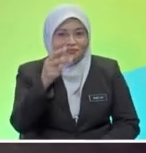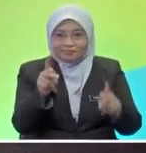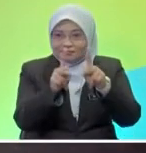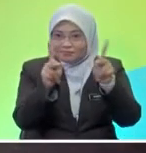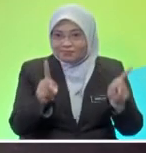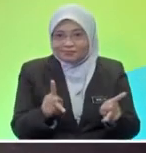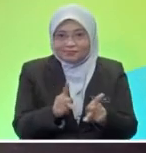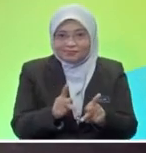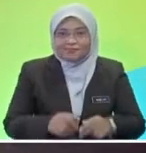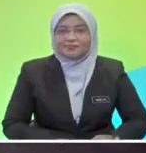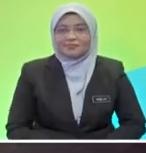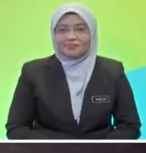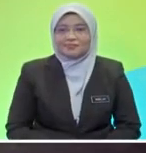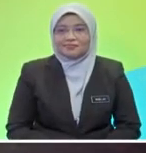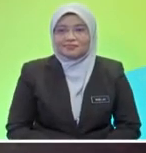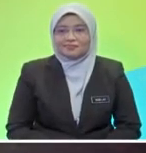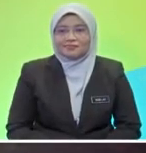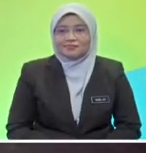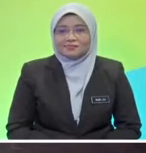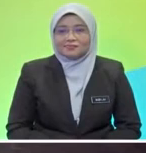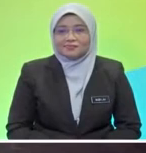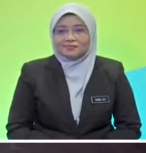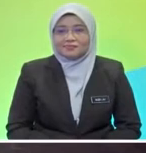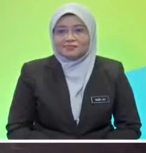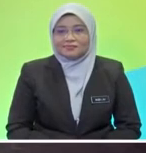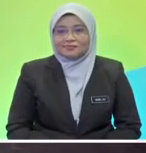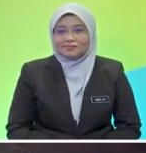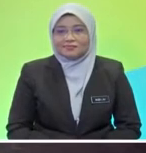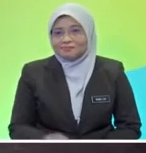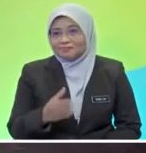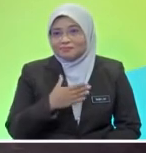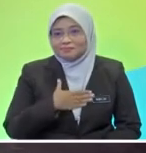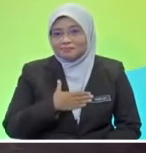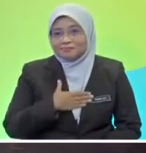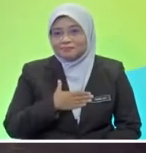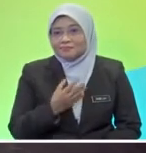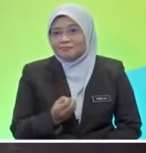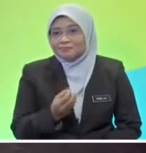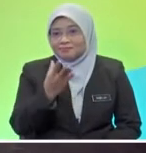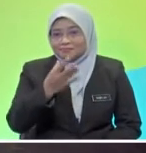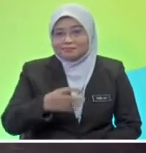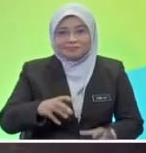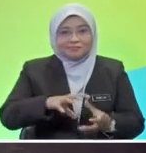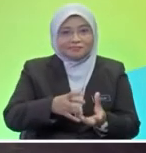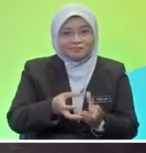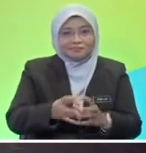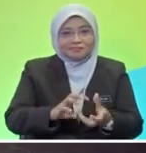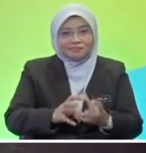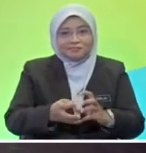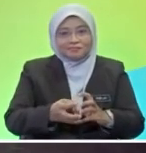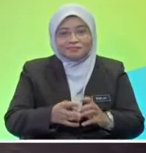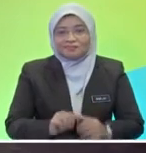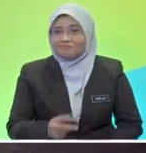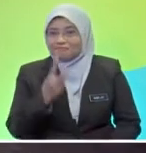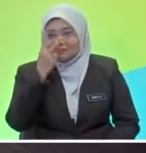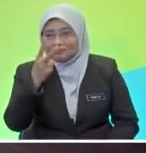some pictures on the dice. Okay, I'm going to throw the dice and you have to see the picture which